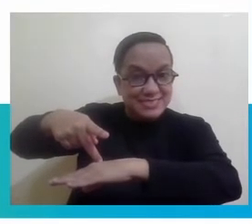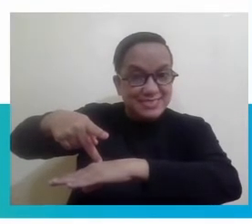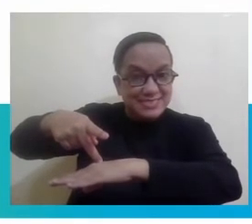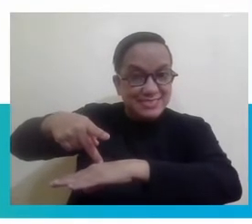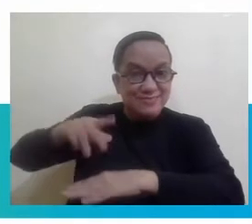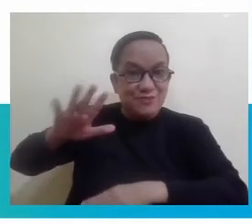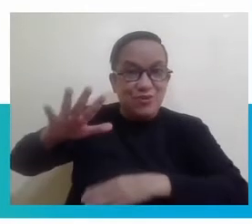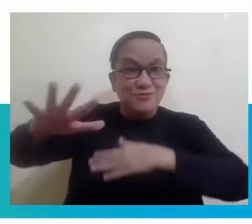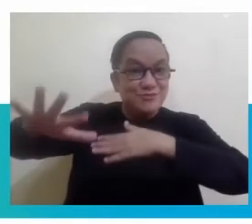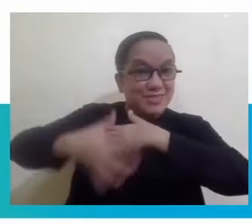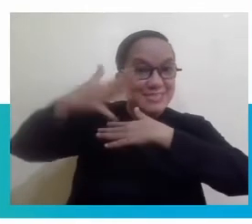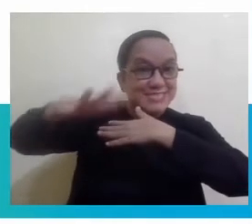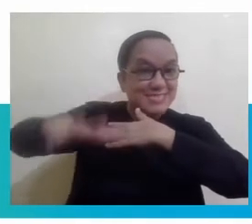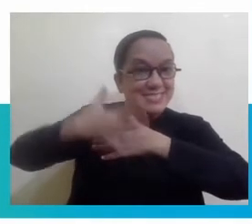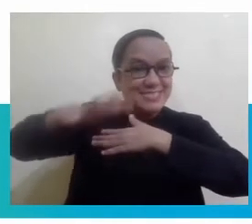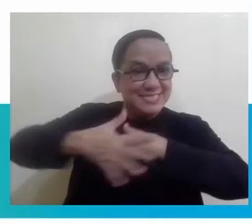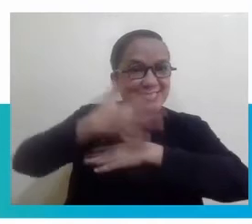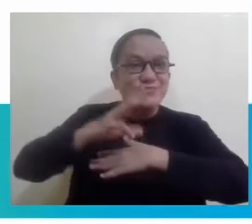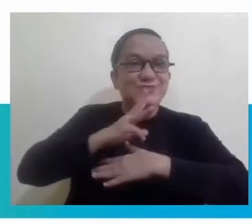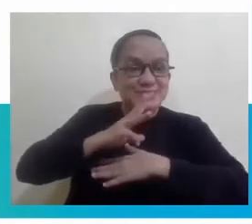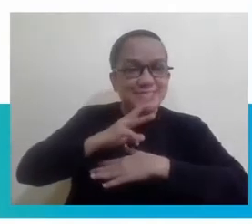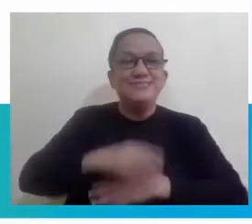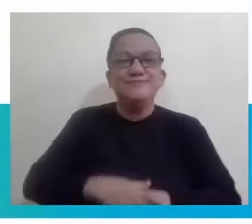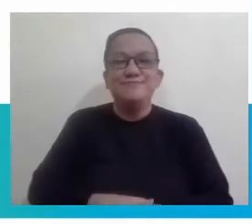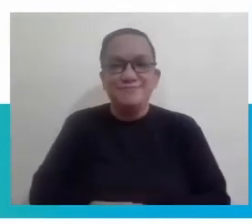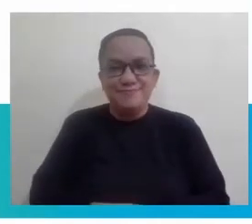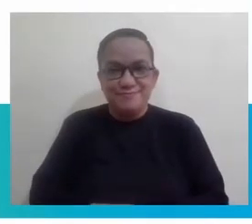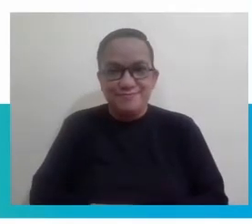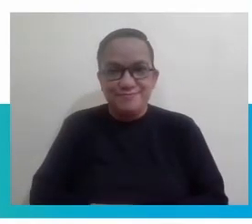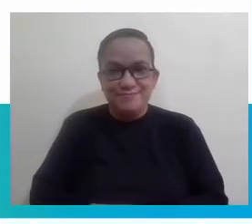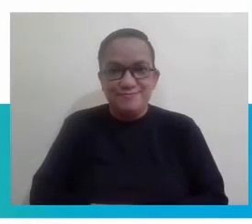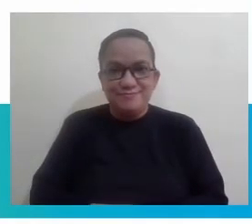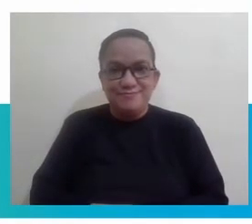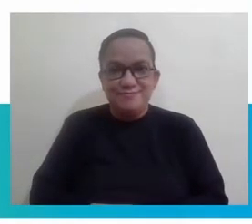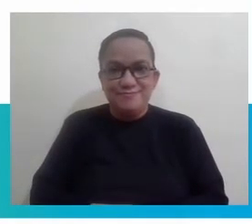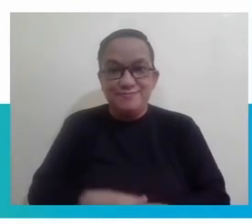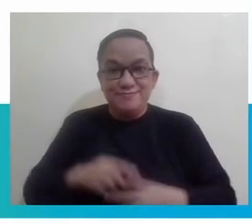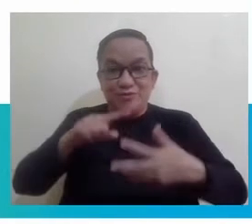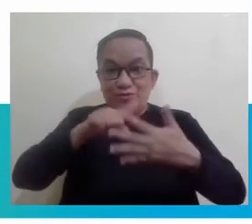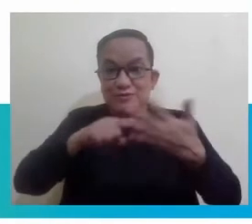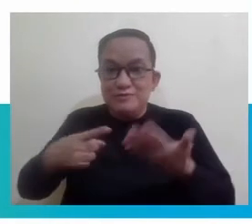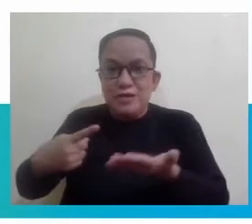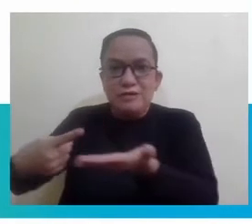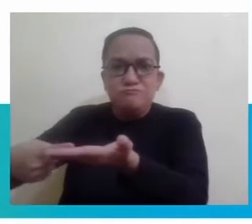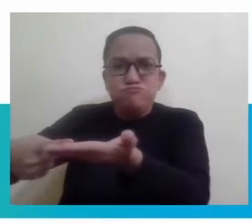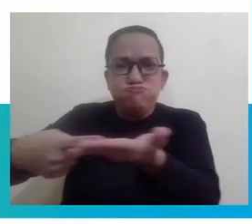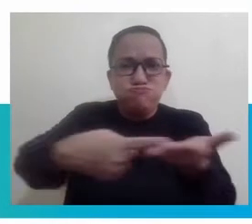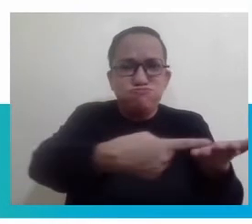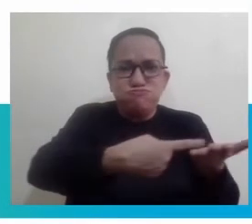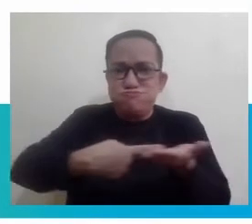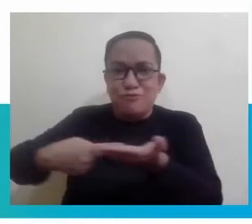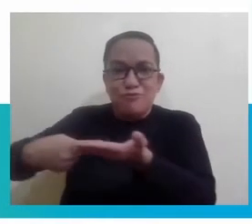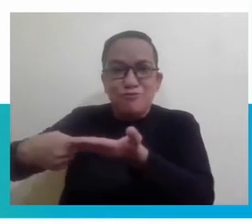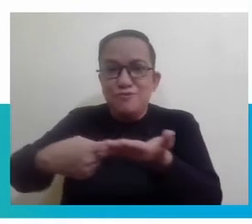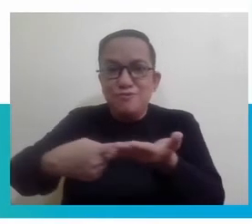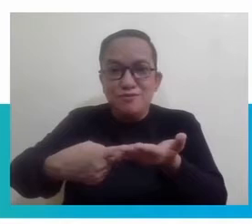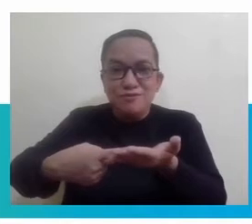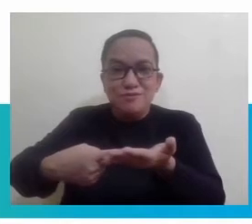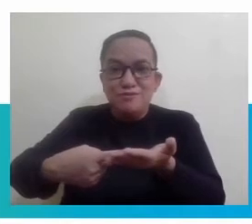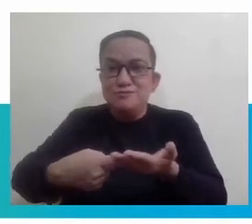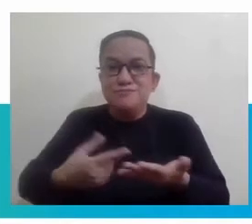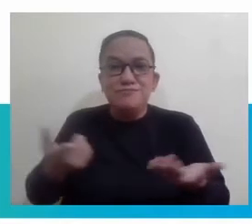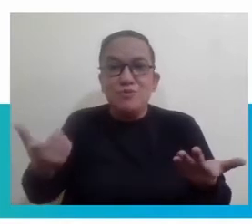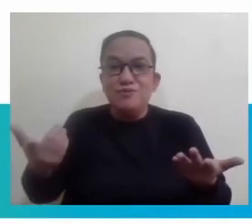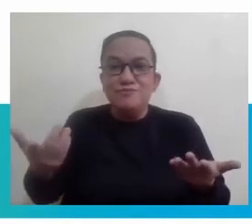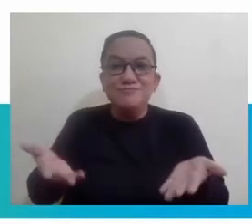session will be divided into three main parts. In the first part, I will invite distinguished panelists to share their experiences and their